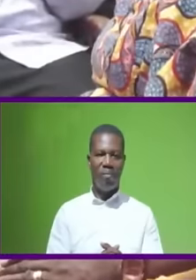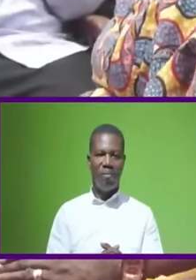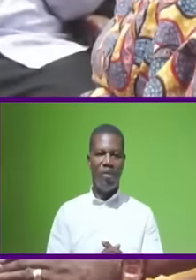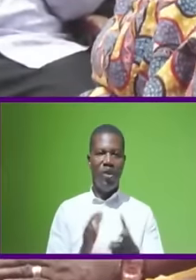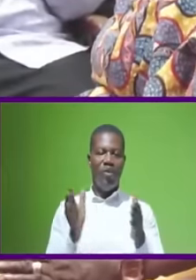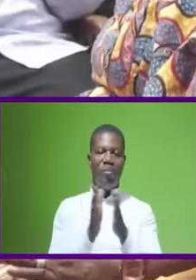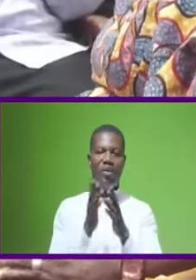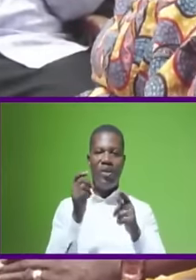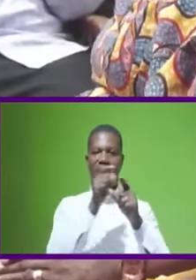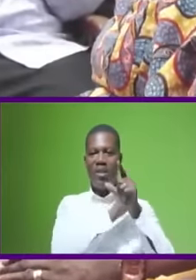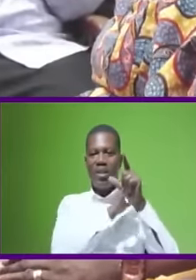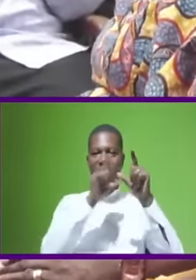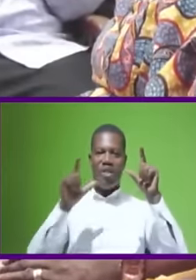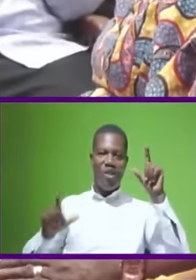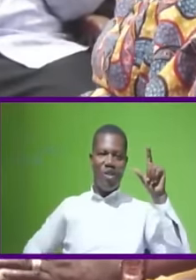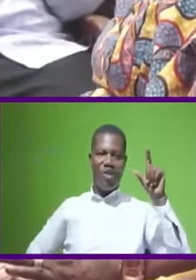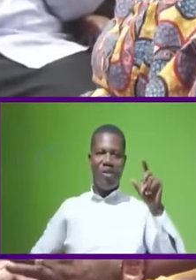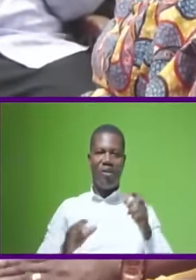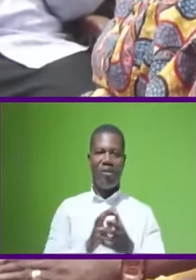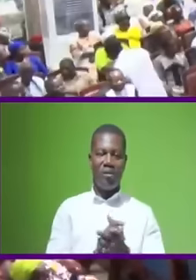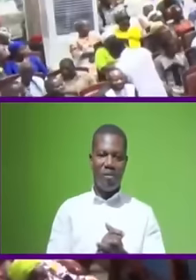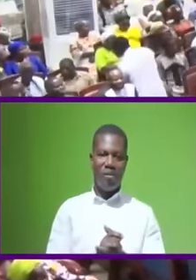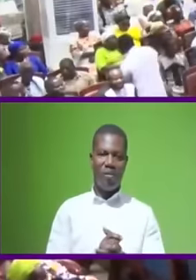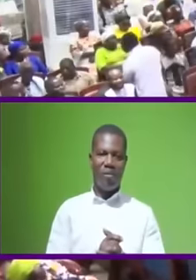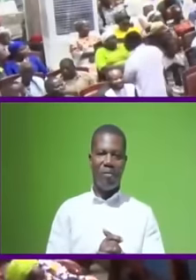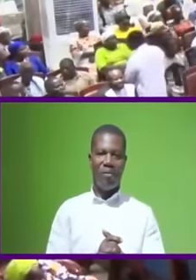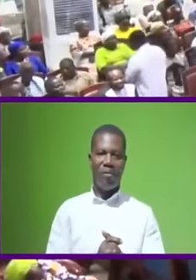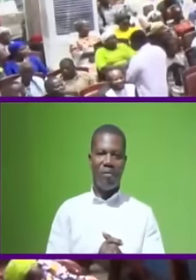Praise the Lord. Hallelujah.